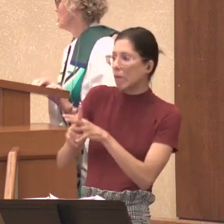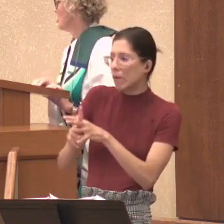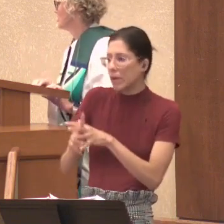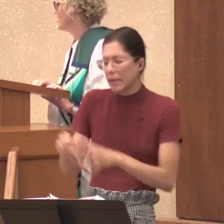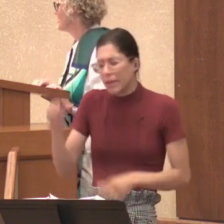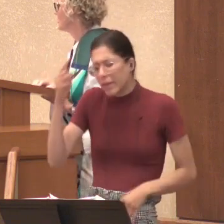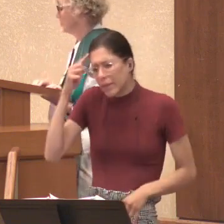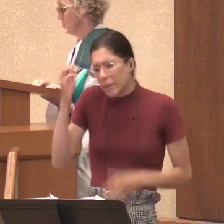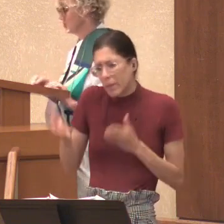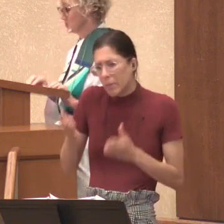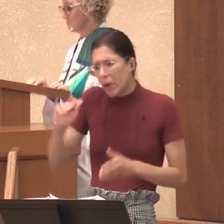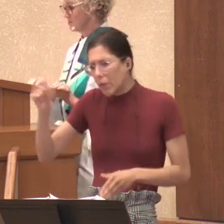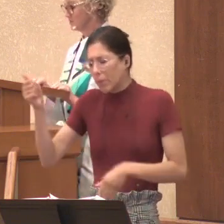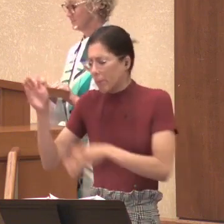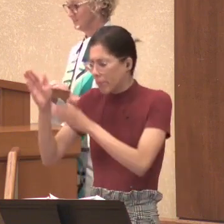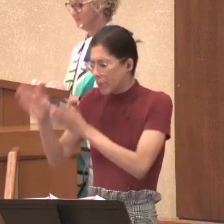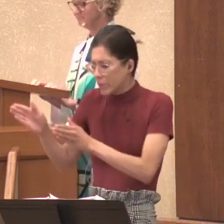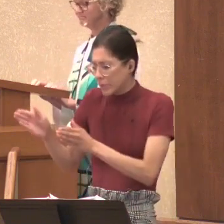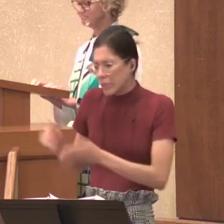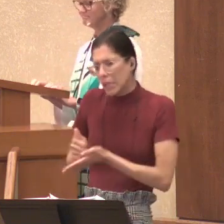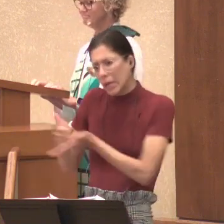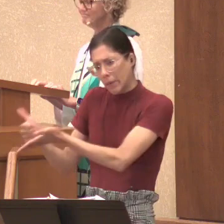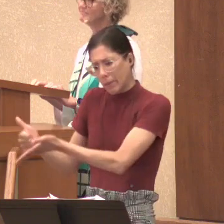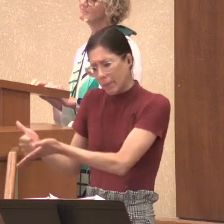come along and care for the injured person.